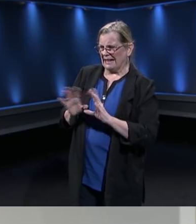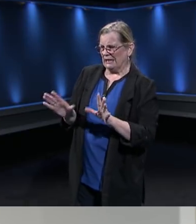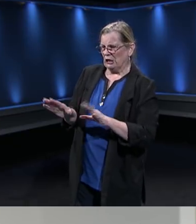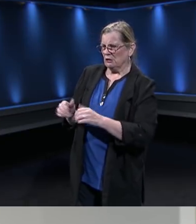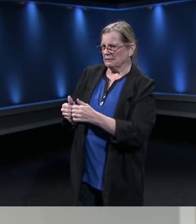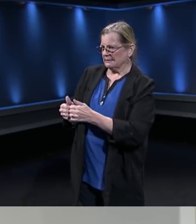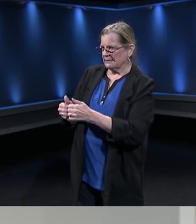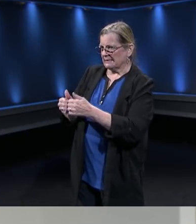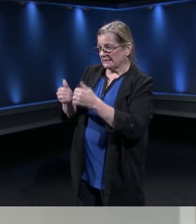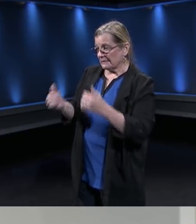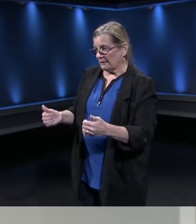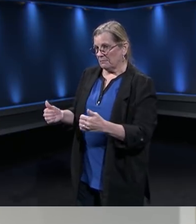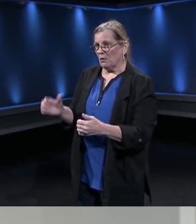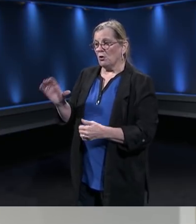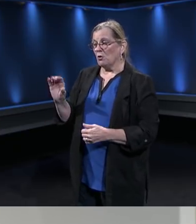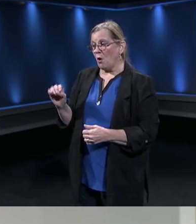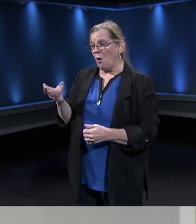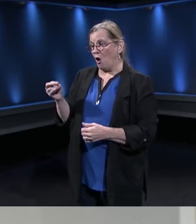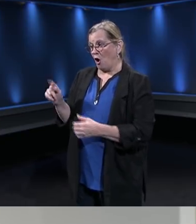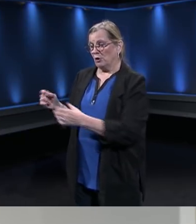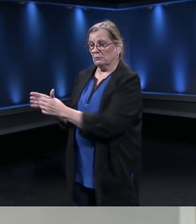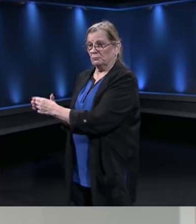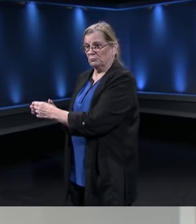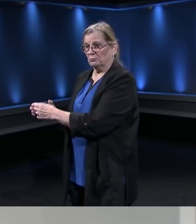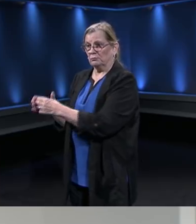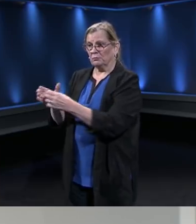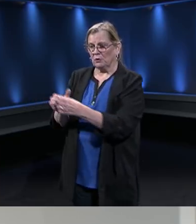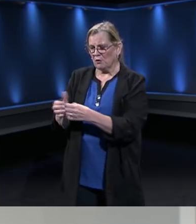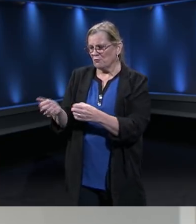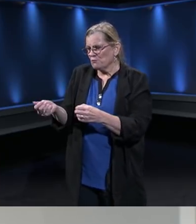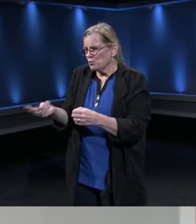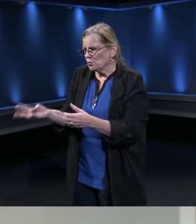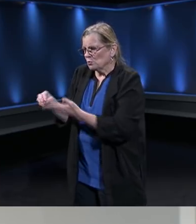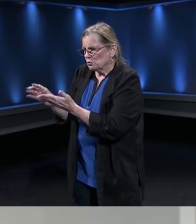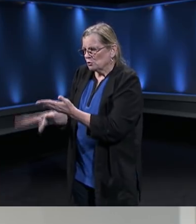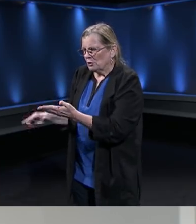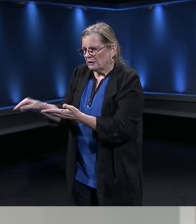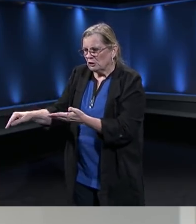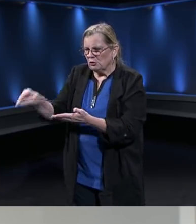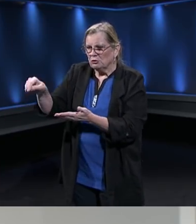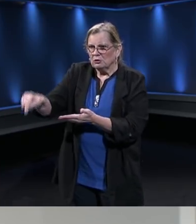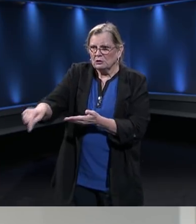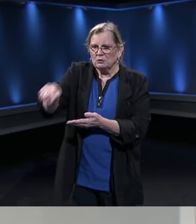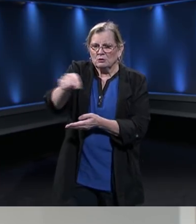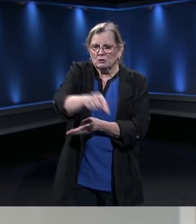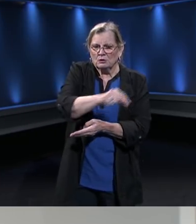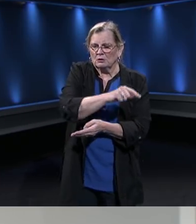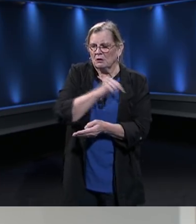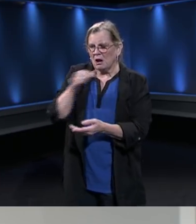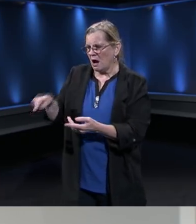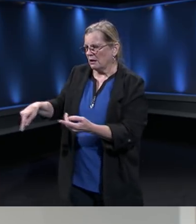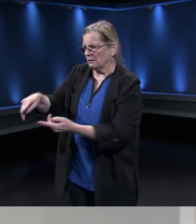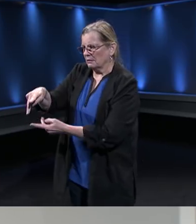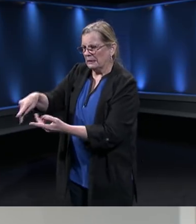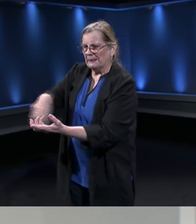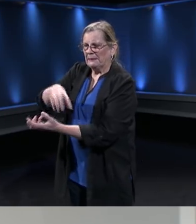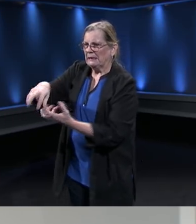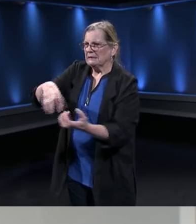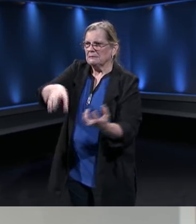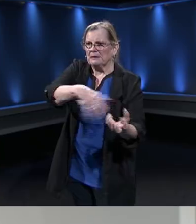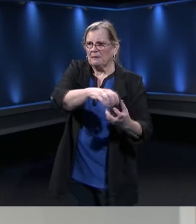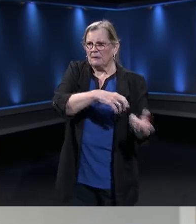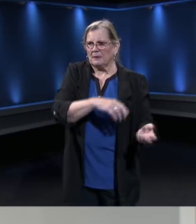cohort learning of just a few kids who do not move between classes and the hybrid learning that we were proposing, which was